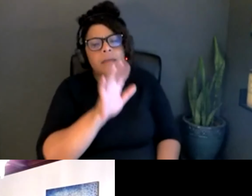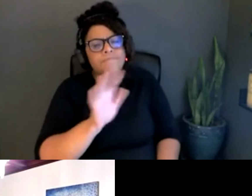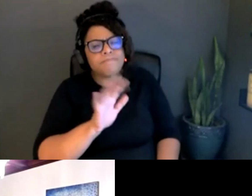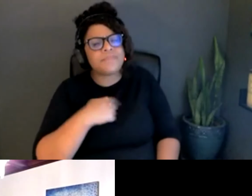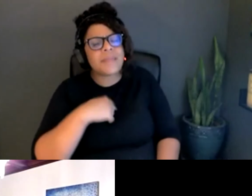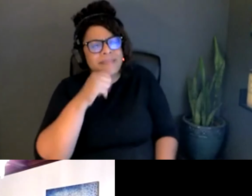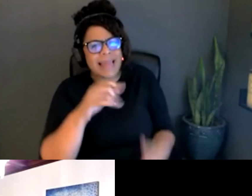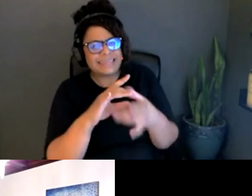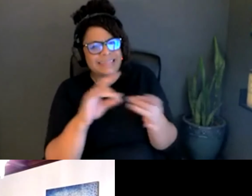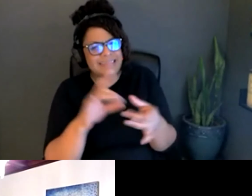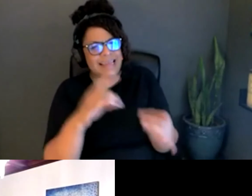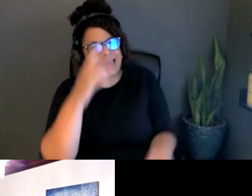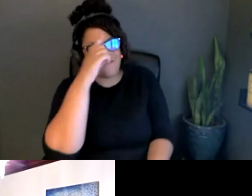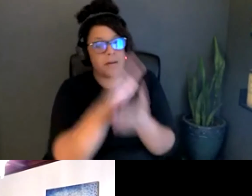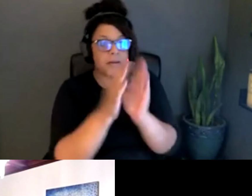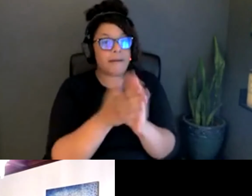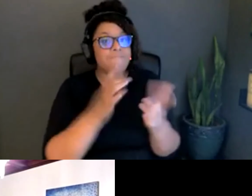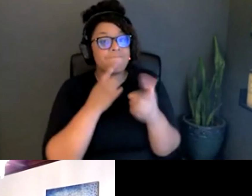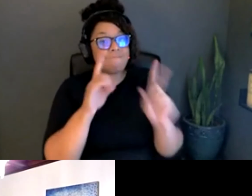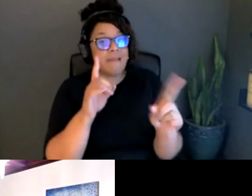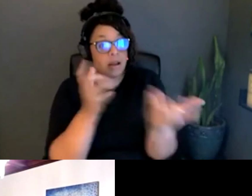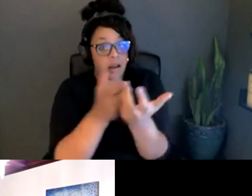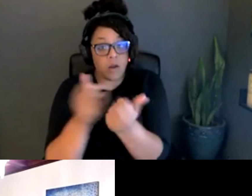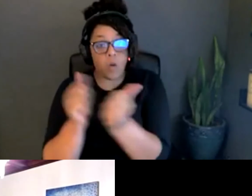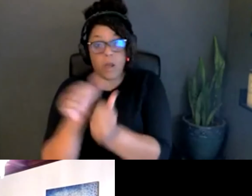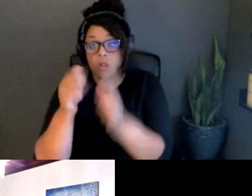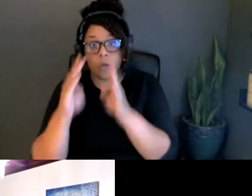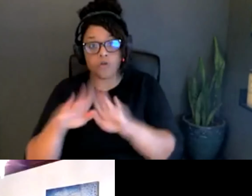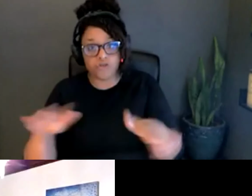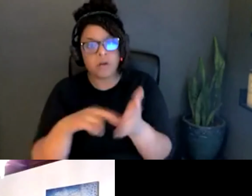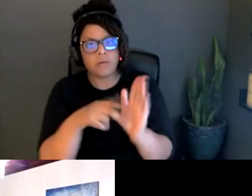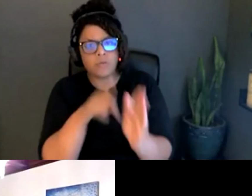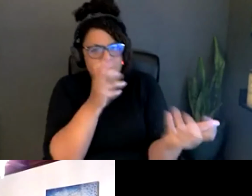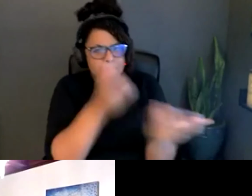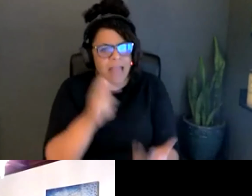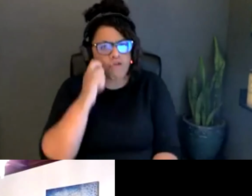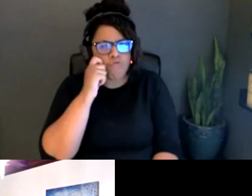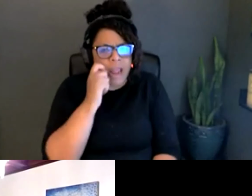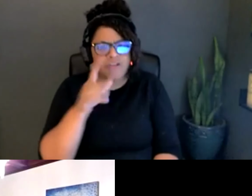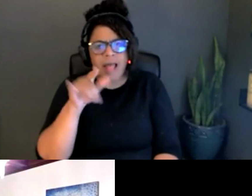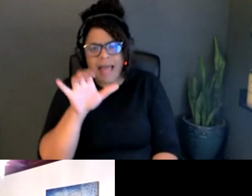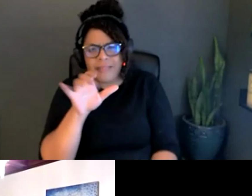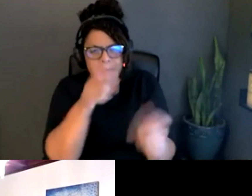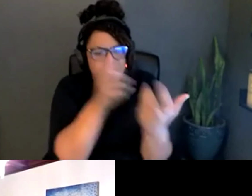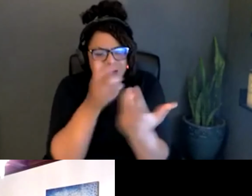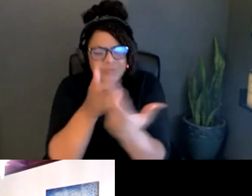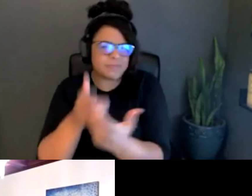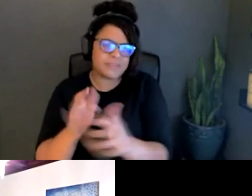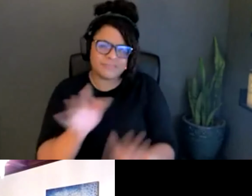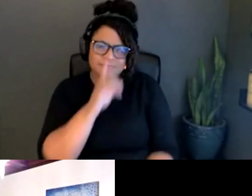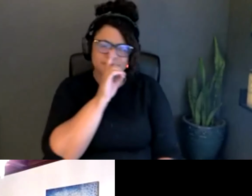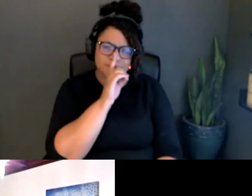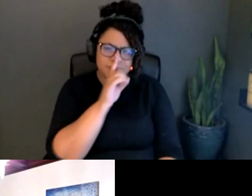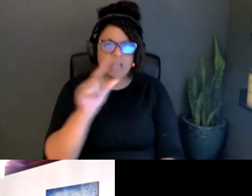that in order to be effective with other people's children, that you need to match racially, ethnically, or in terms